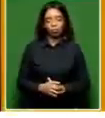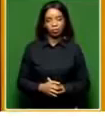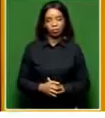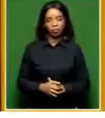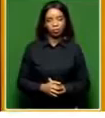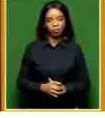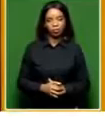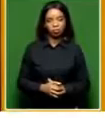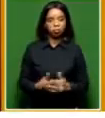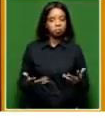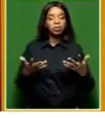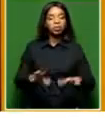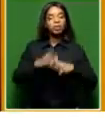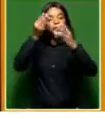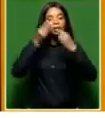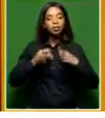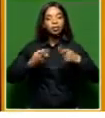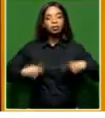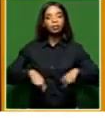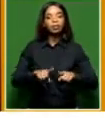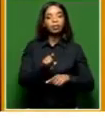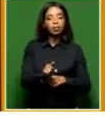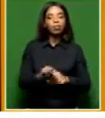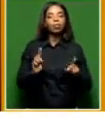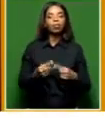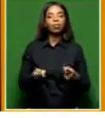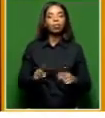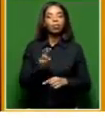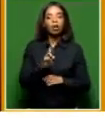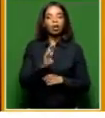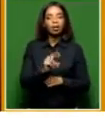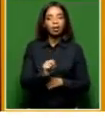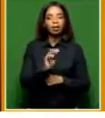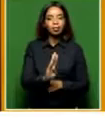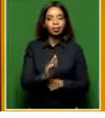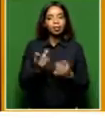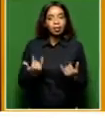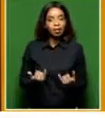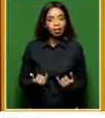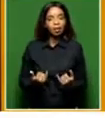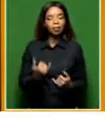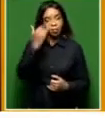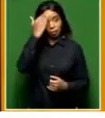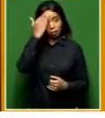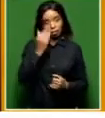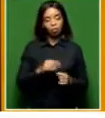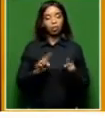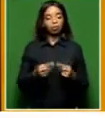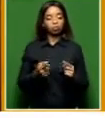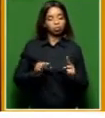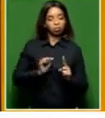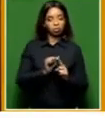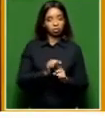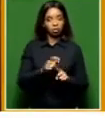Well, as was just mentioned, you do R&B and hip-hop, and as you know, at the present moment, the music genre that is somewhat taking over